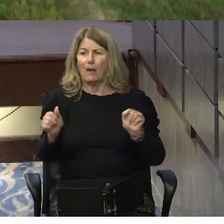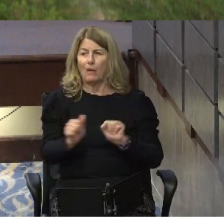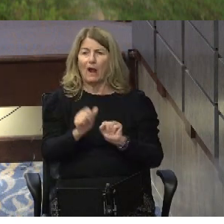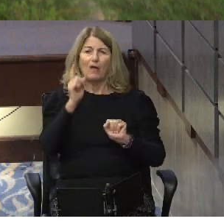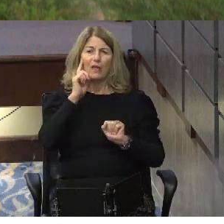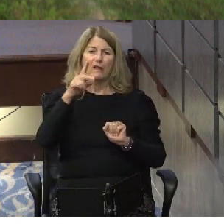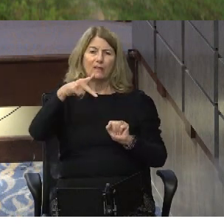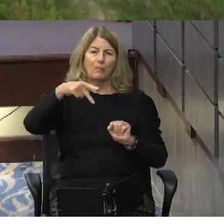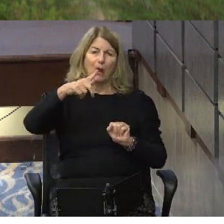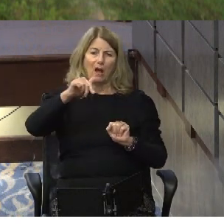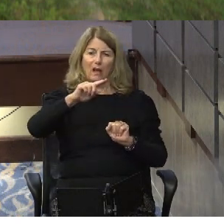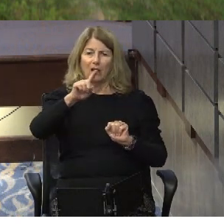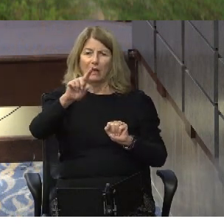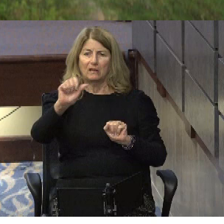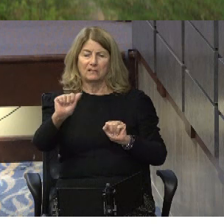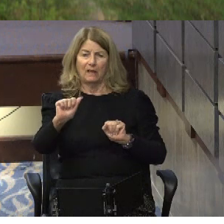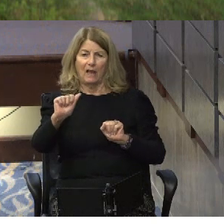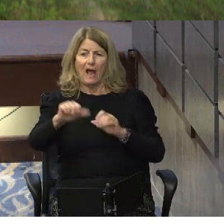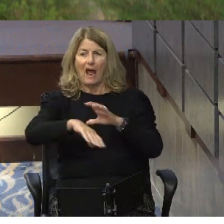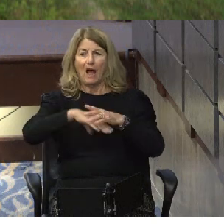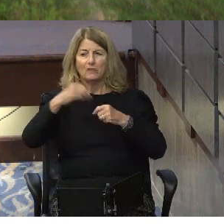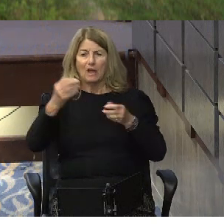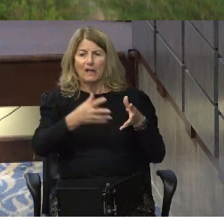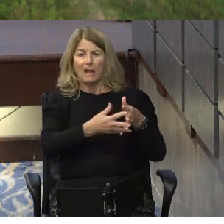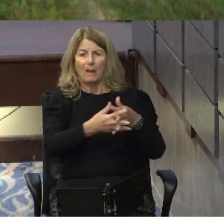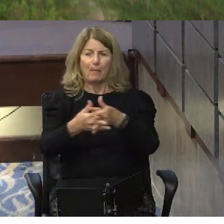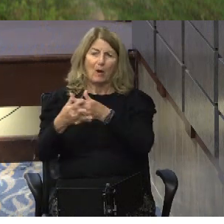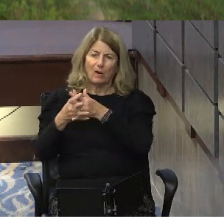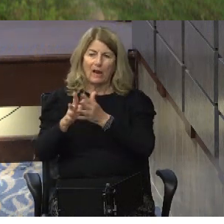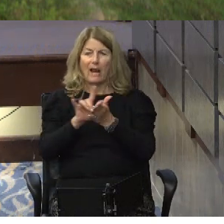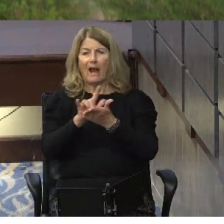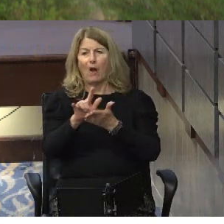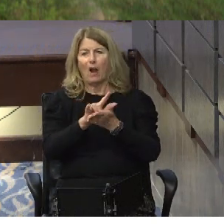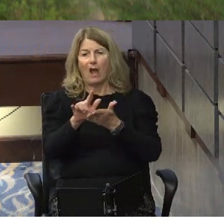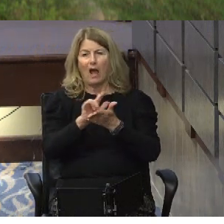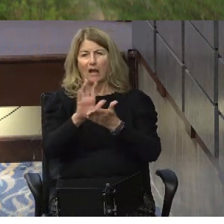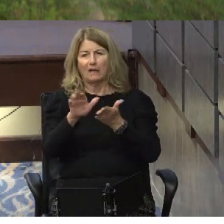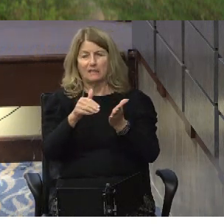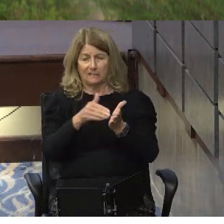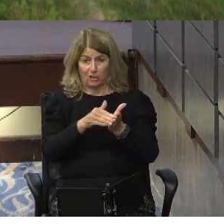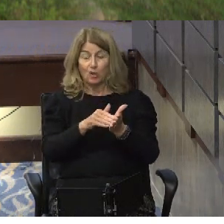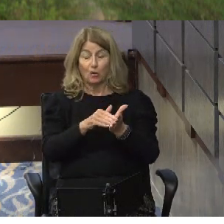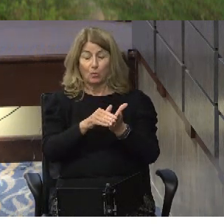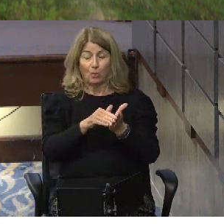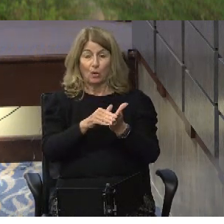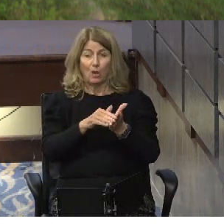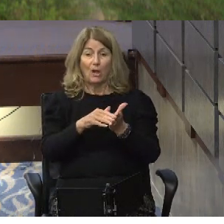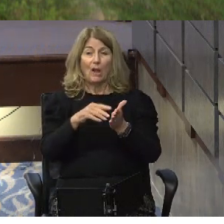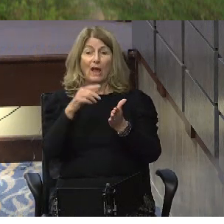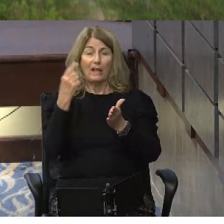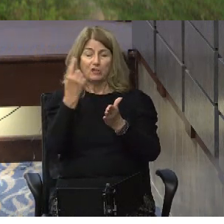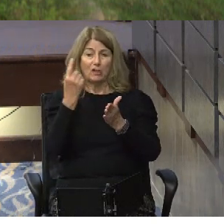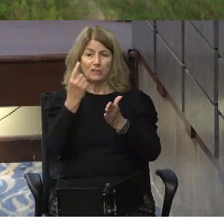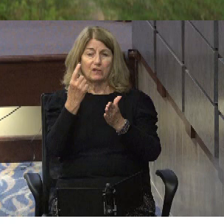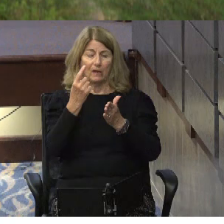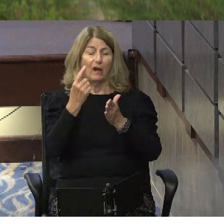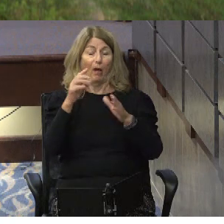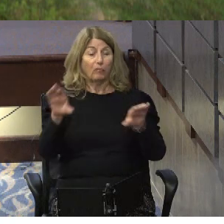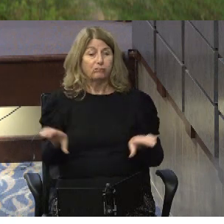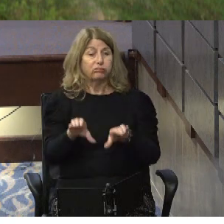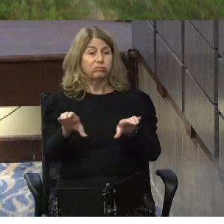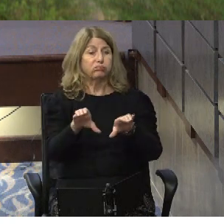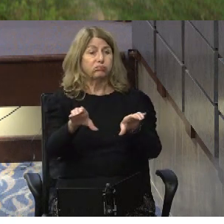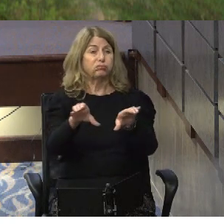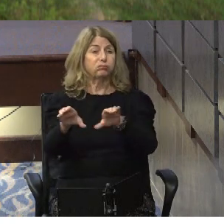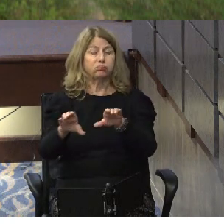outside the American Airlines Center. And just, there you go. and just the activation there. And so I think